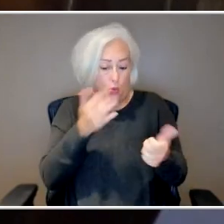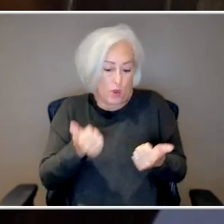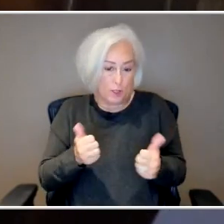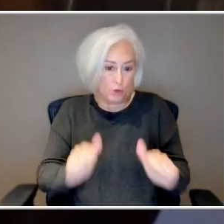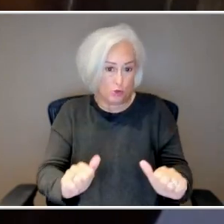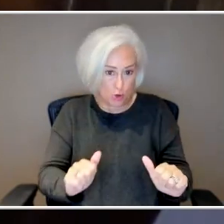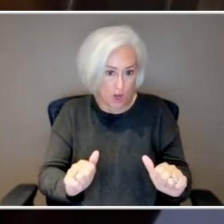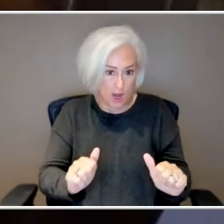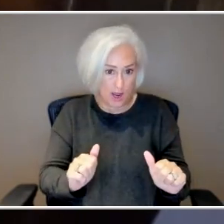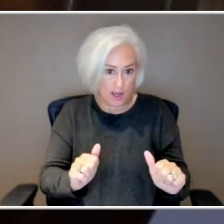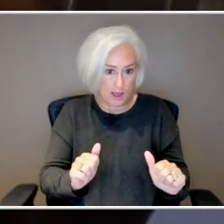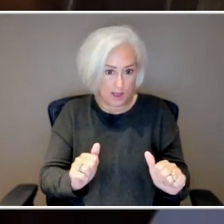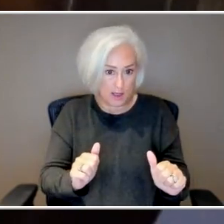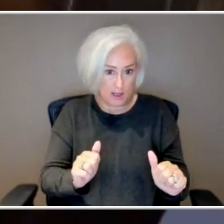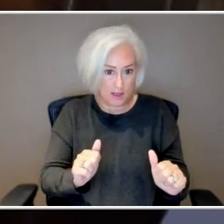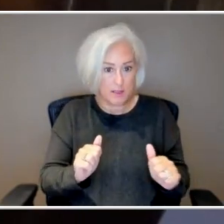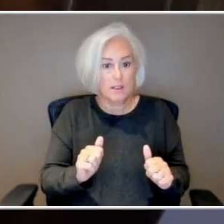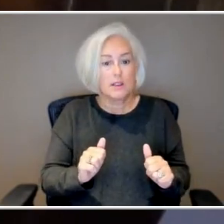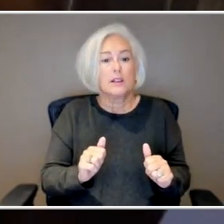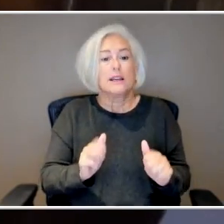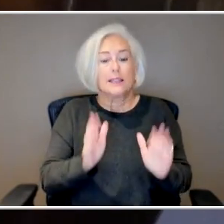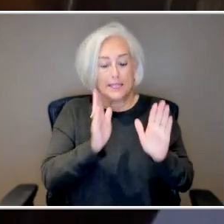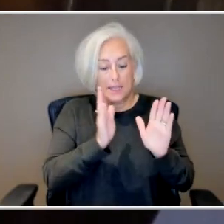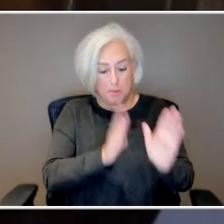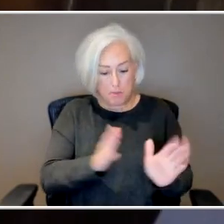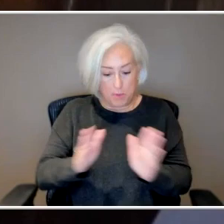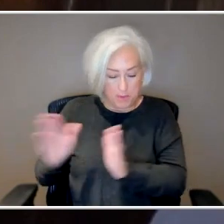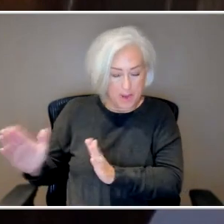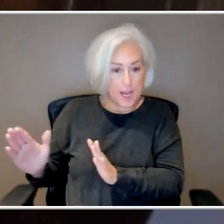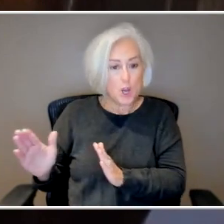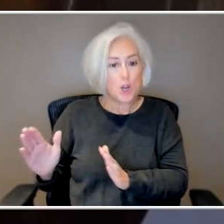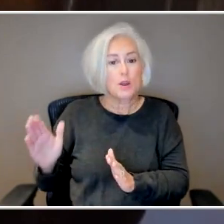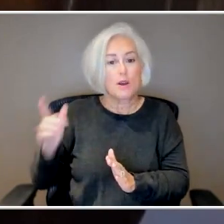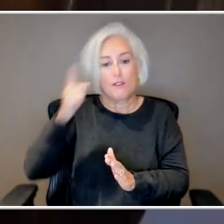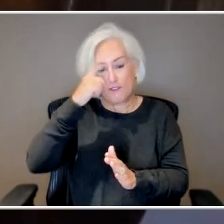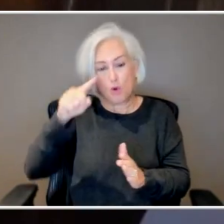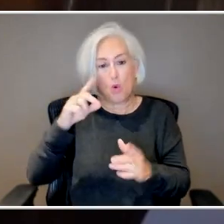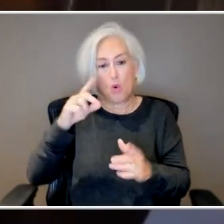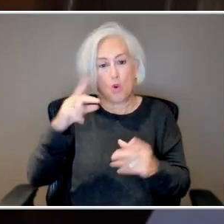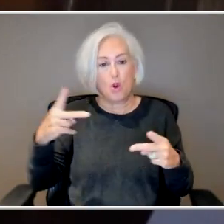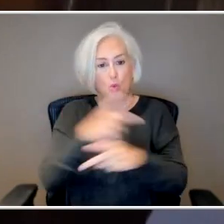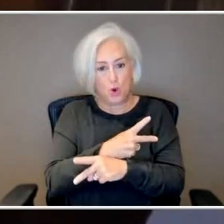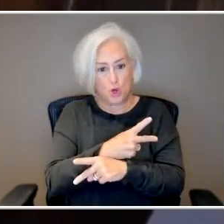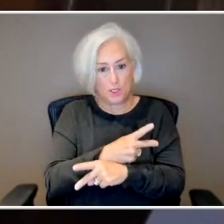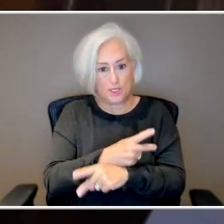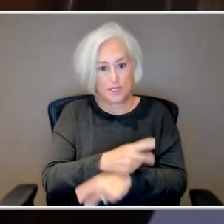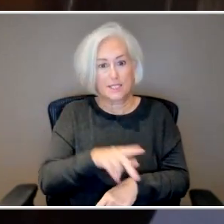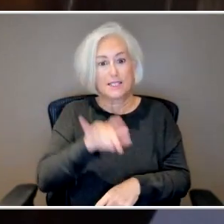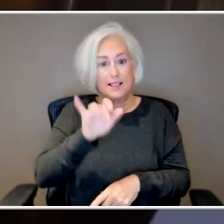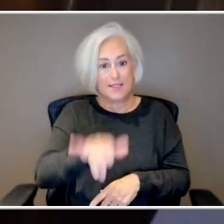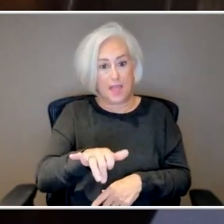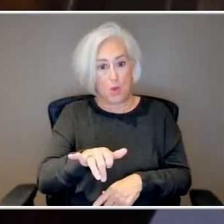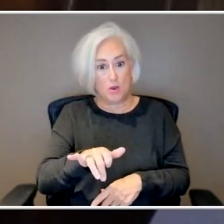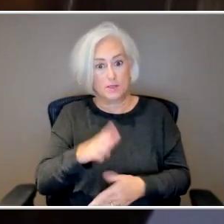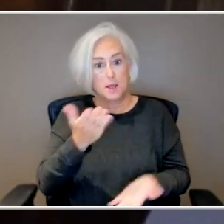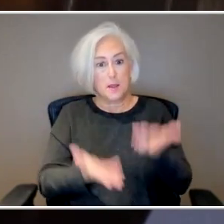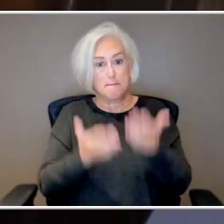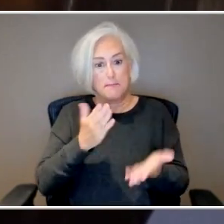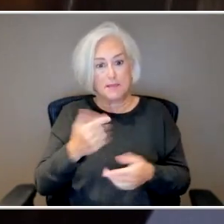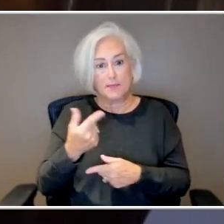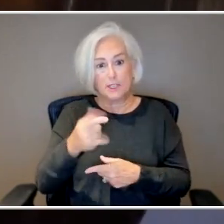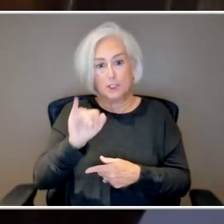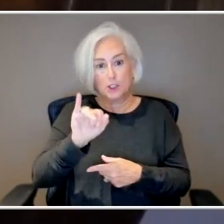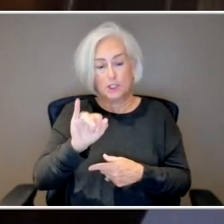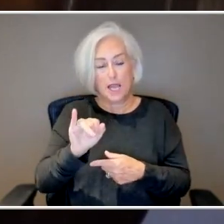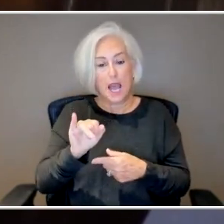he absolutely prepared me for the worst. And the worst was you might have a GI bleed from